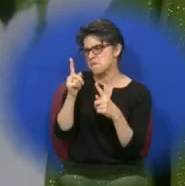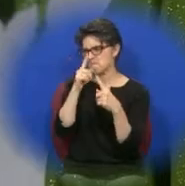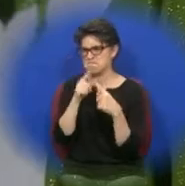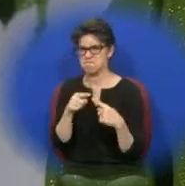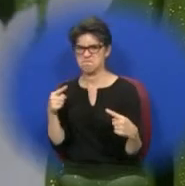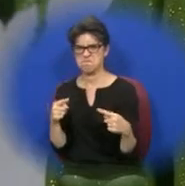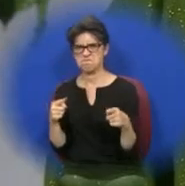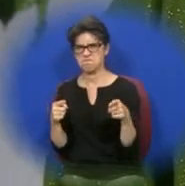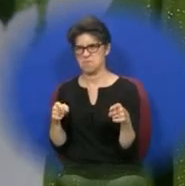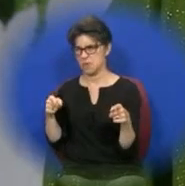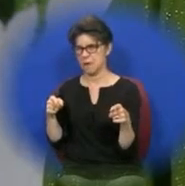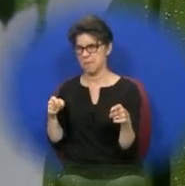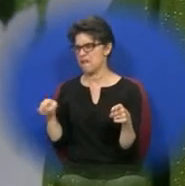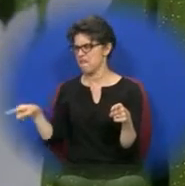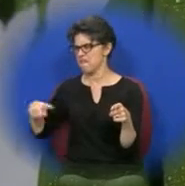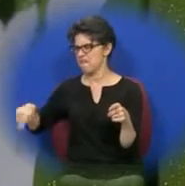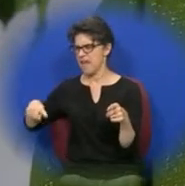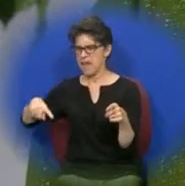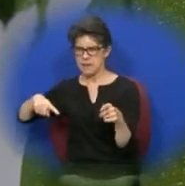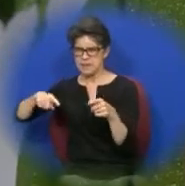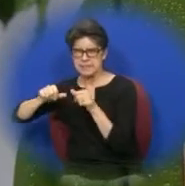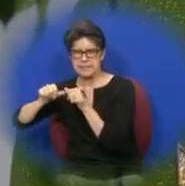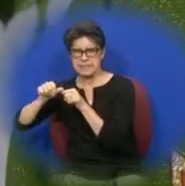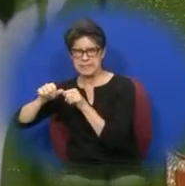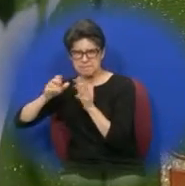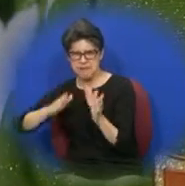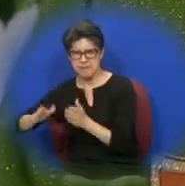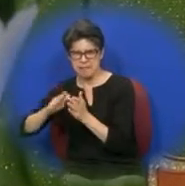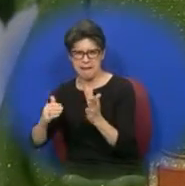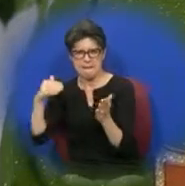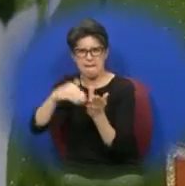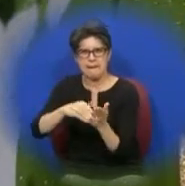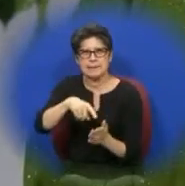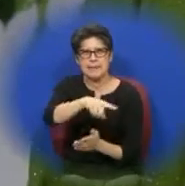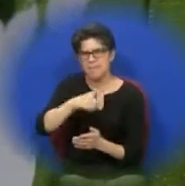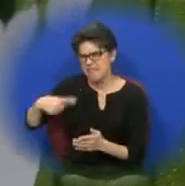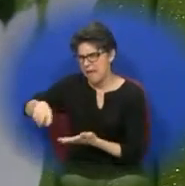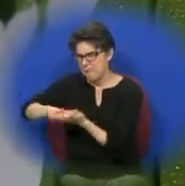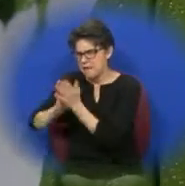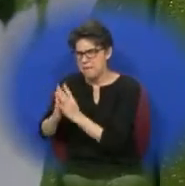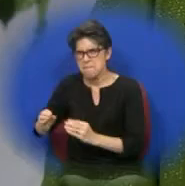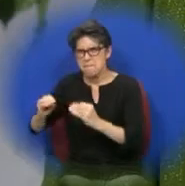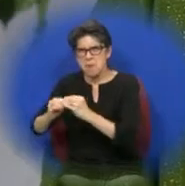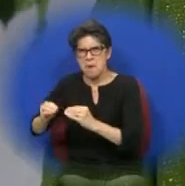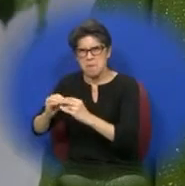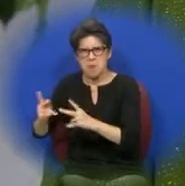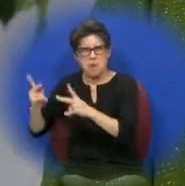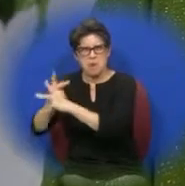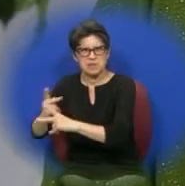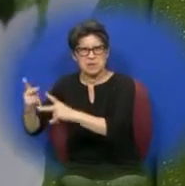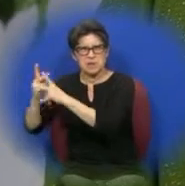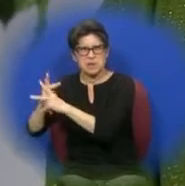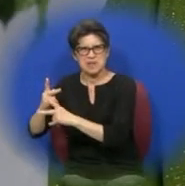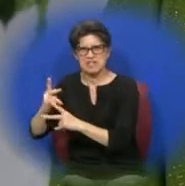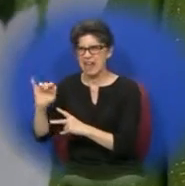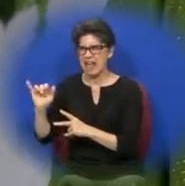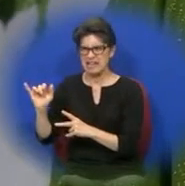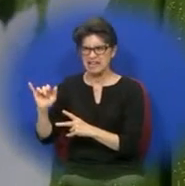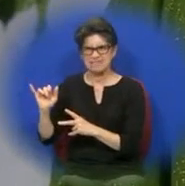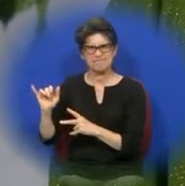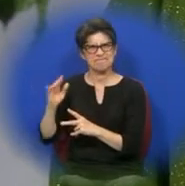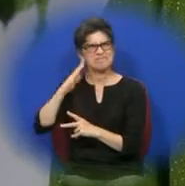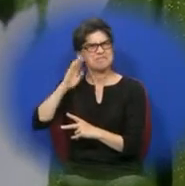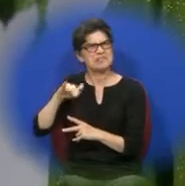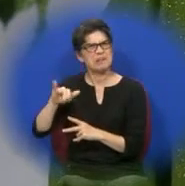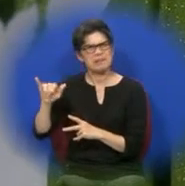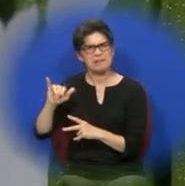him were continually plotting against him. They became more and more menacing, almost circling